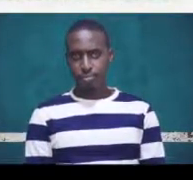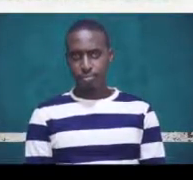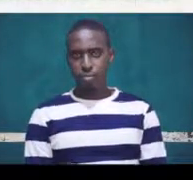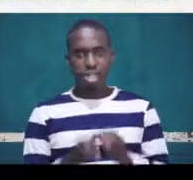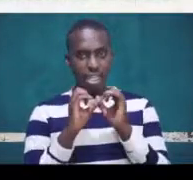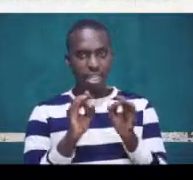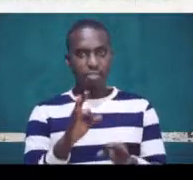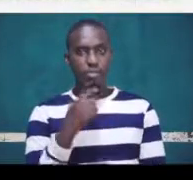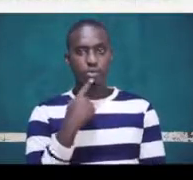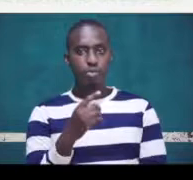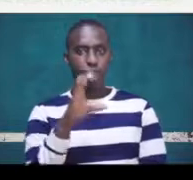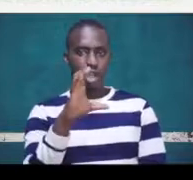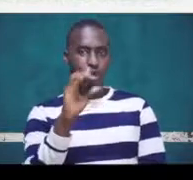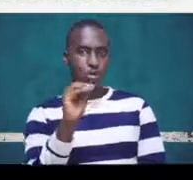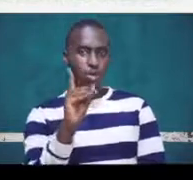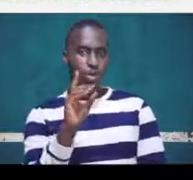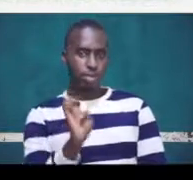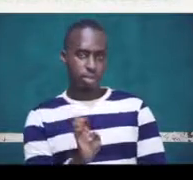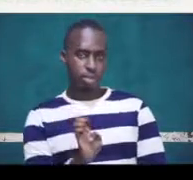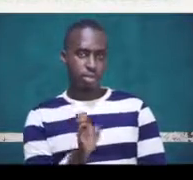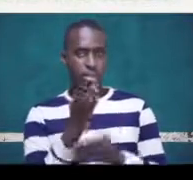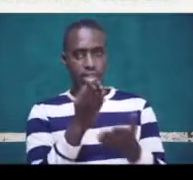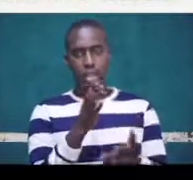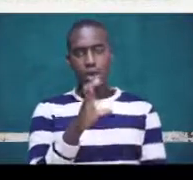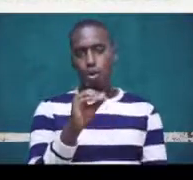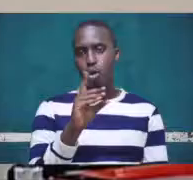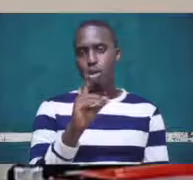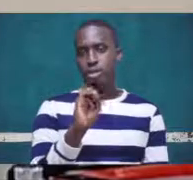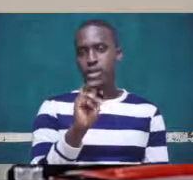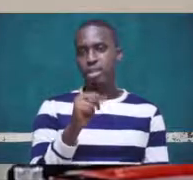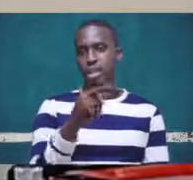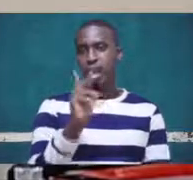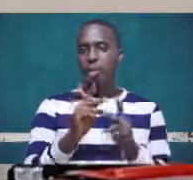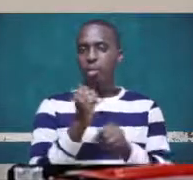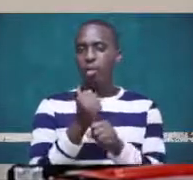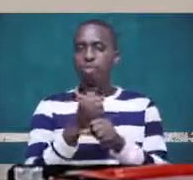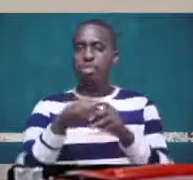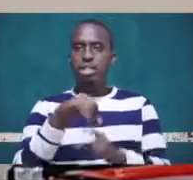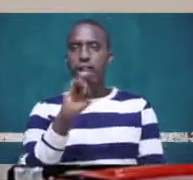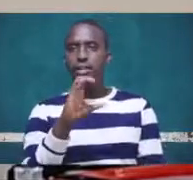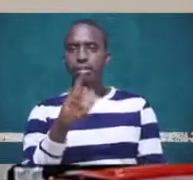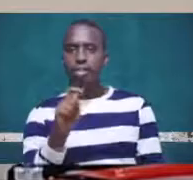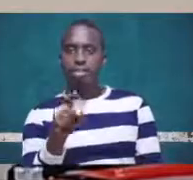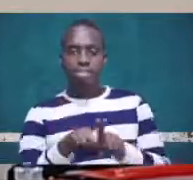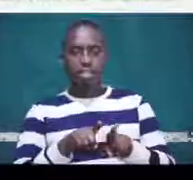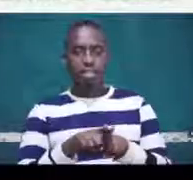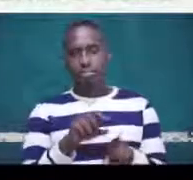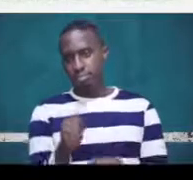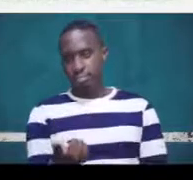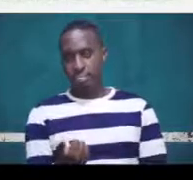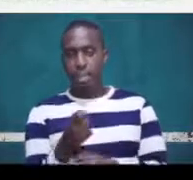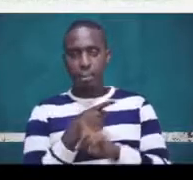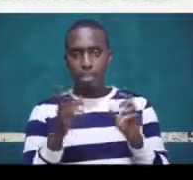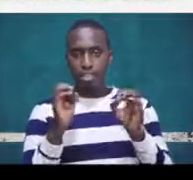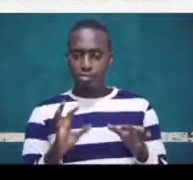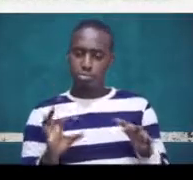when we say accord? I hear coding, those who do ICT and stuff like that. But then we are connecting